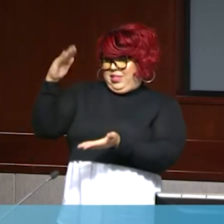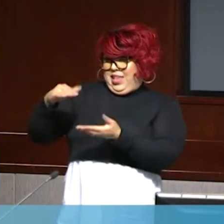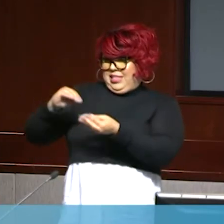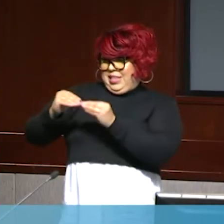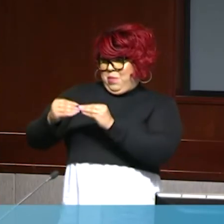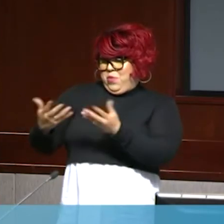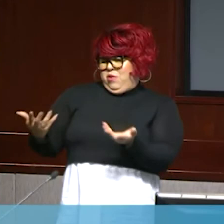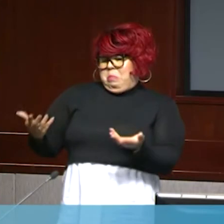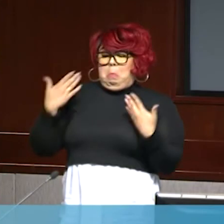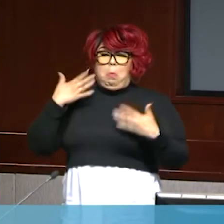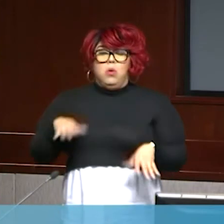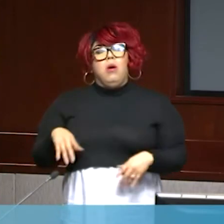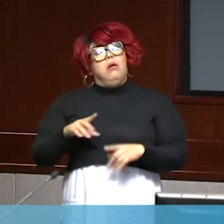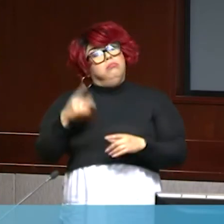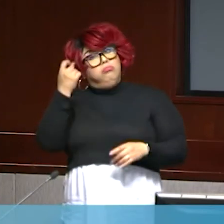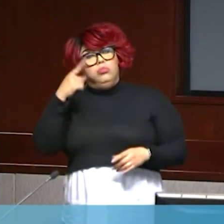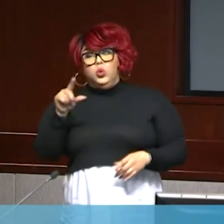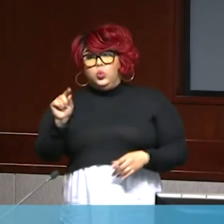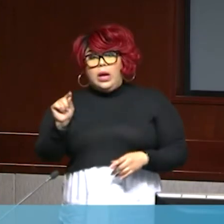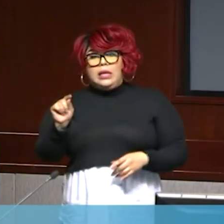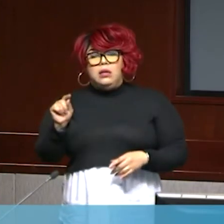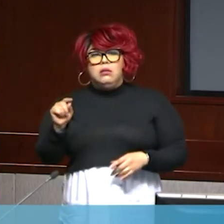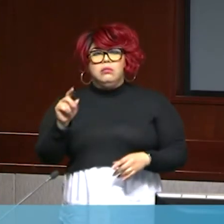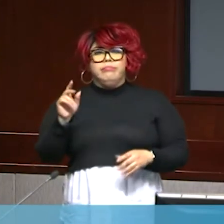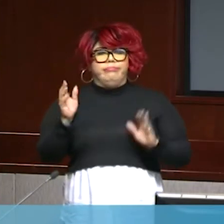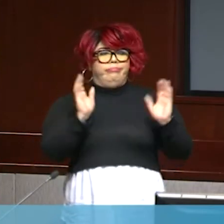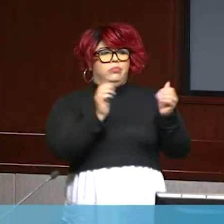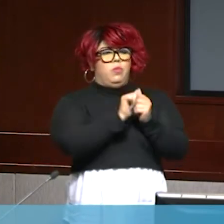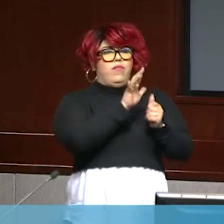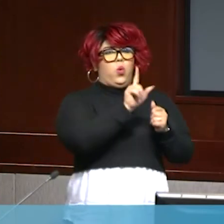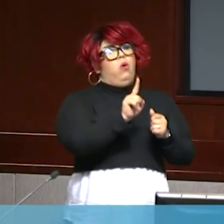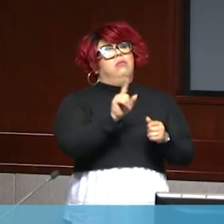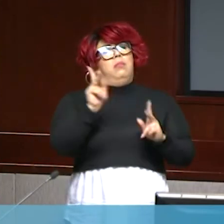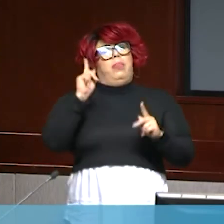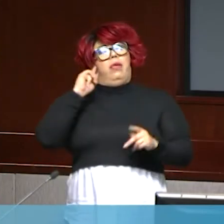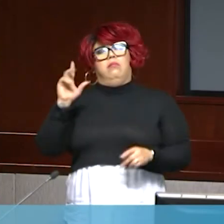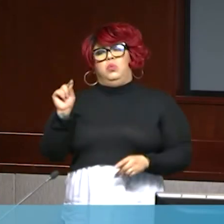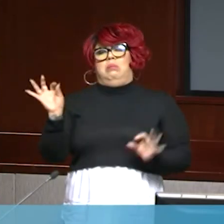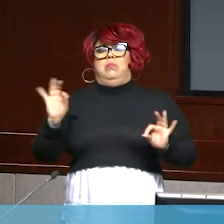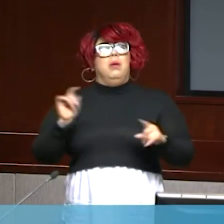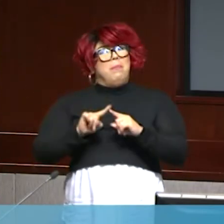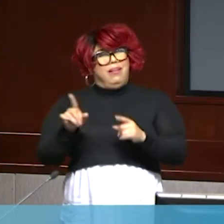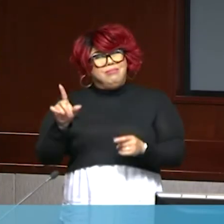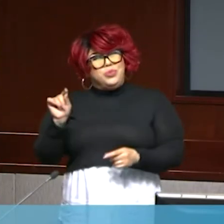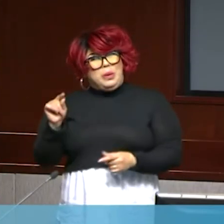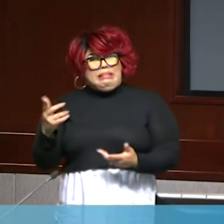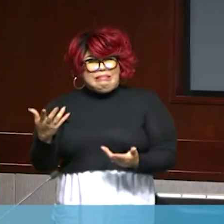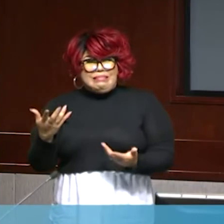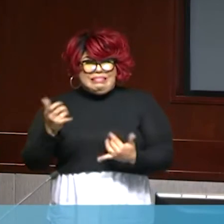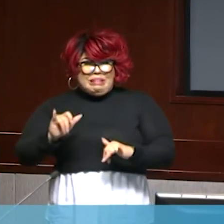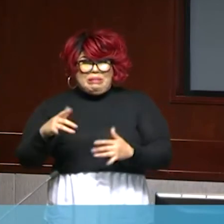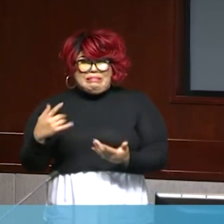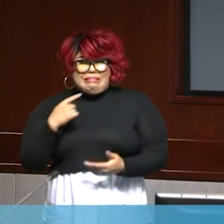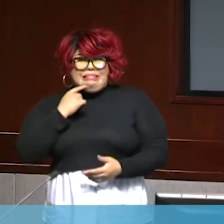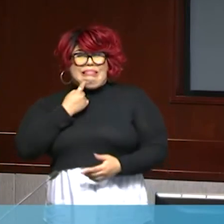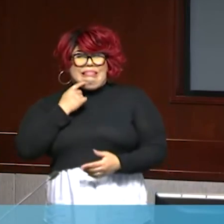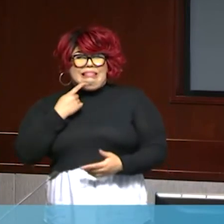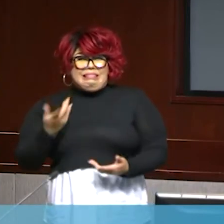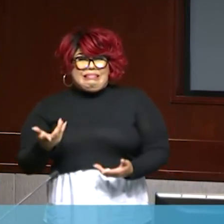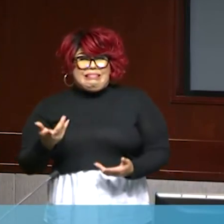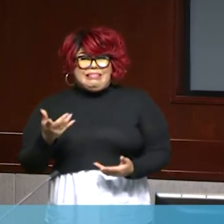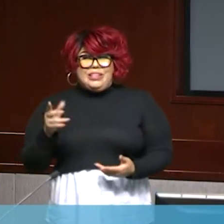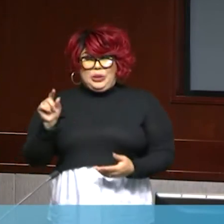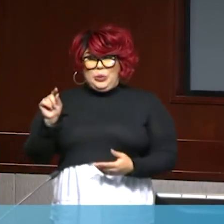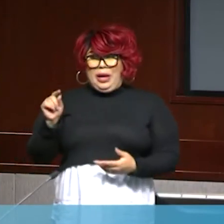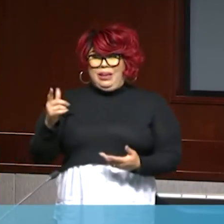to flu is still a large number. If you look back on some of our previous flu seasons, this is on the